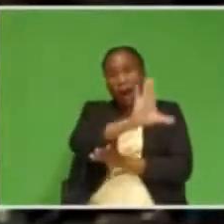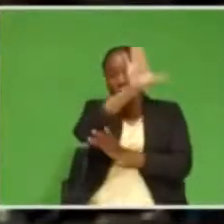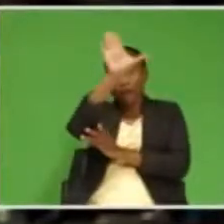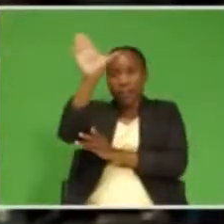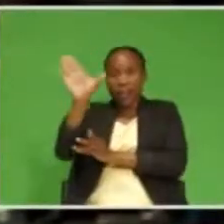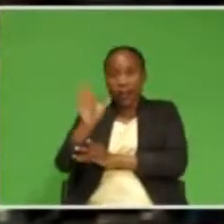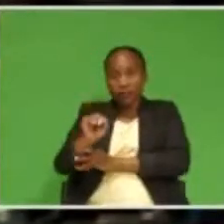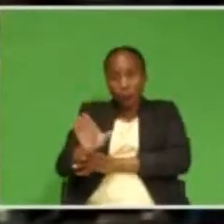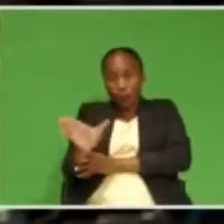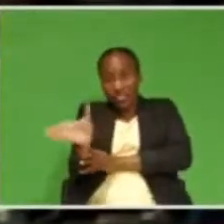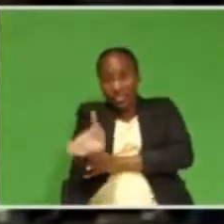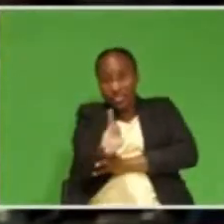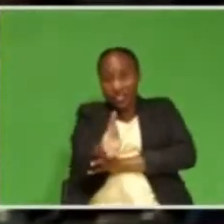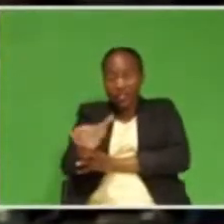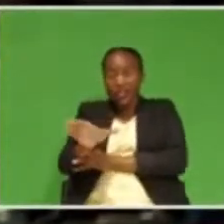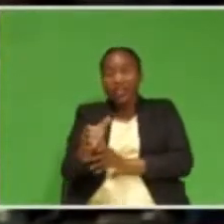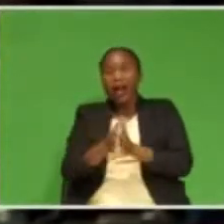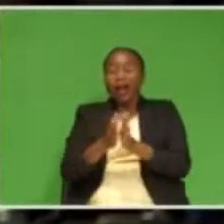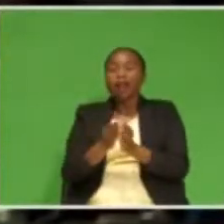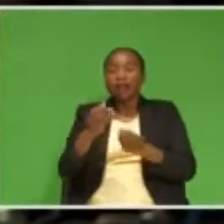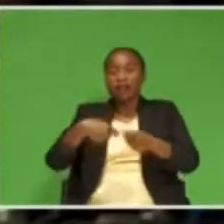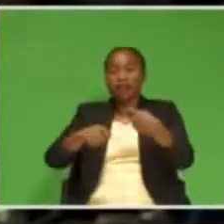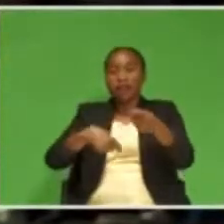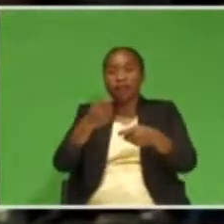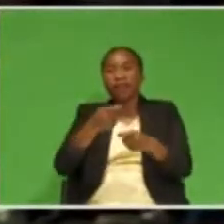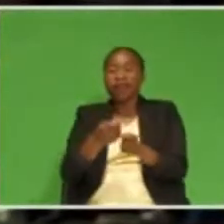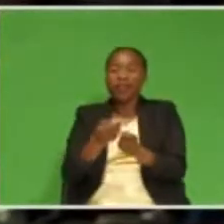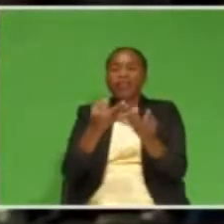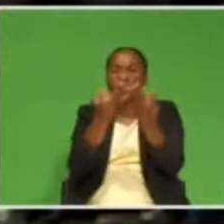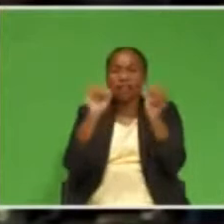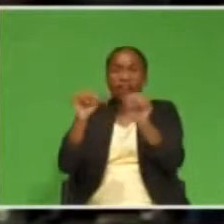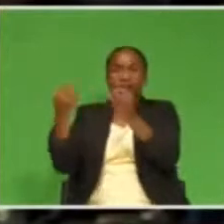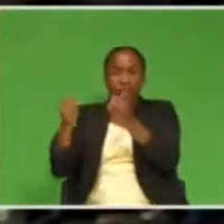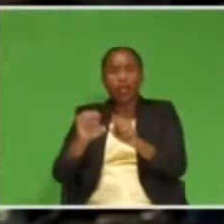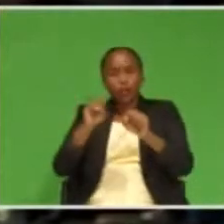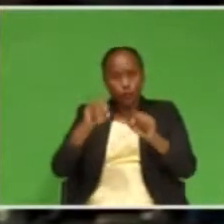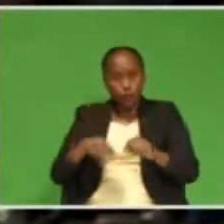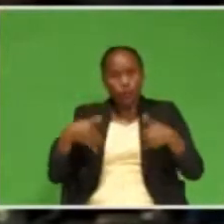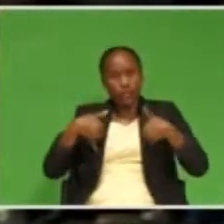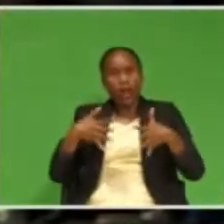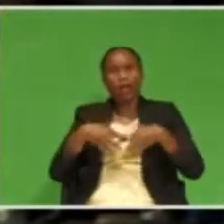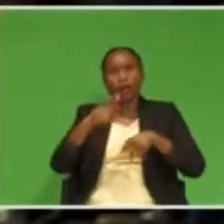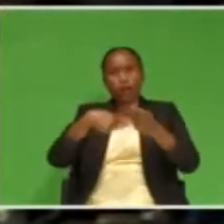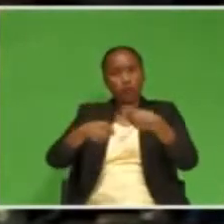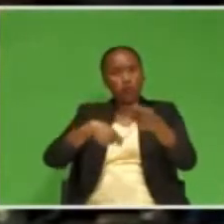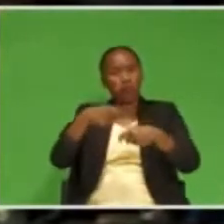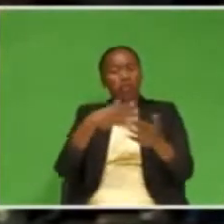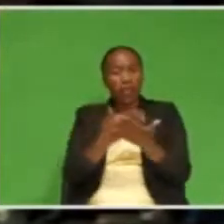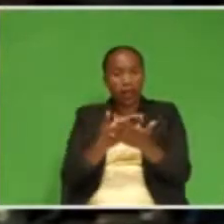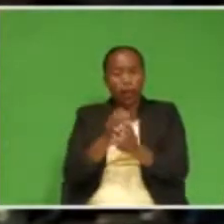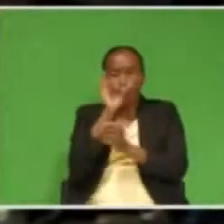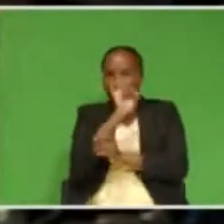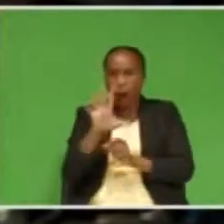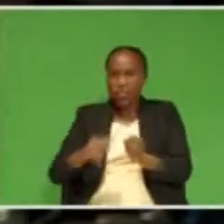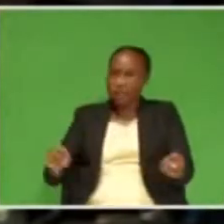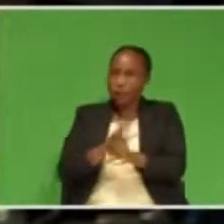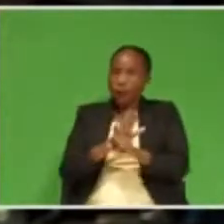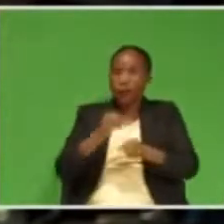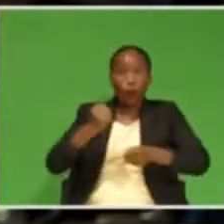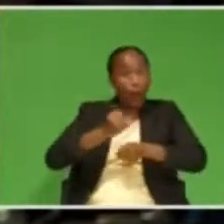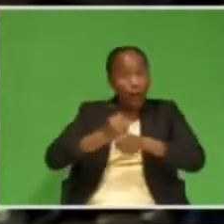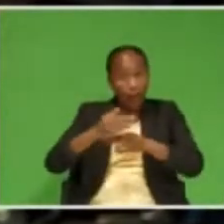Trade Areas so that we can start trading. Once fully operationalized,